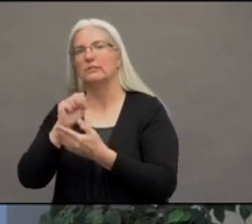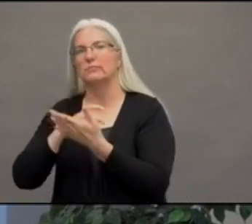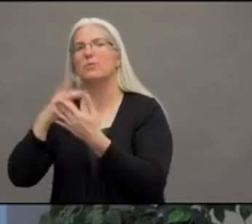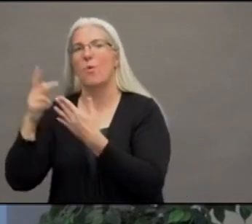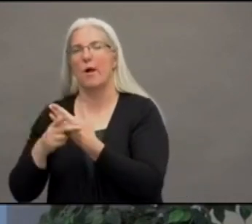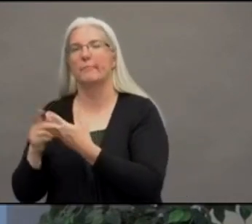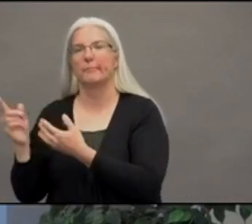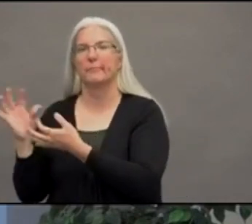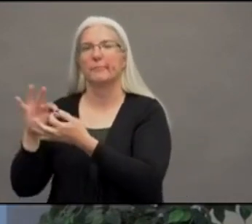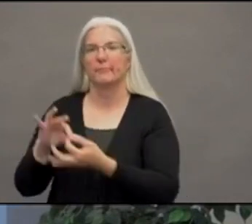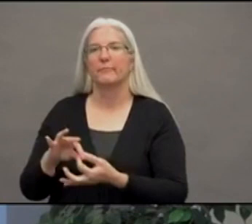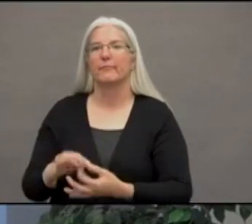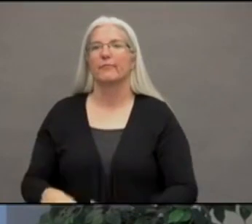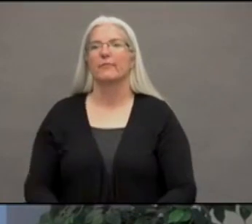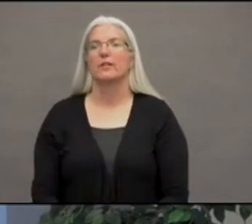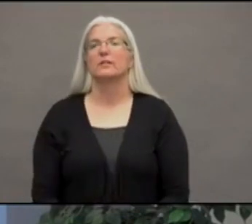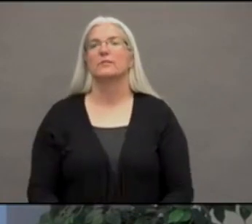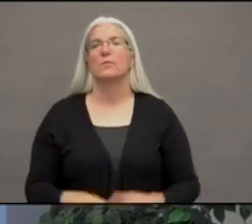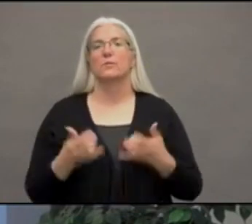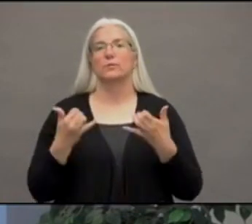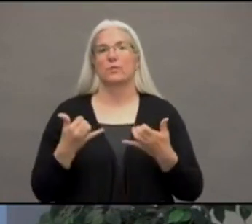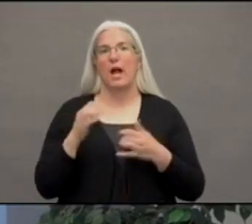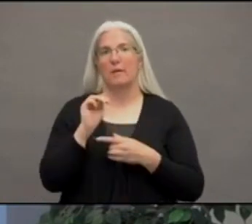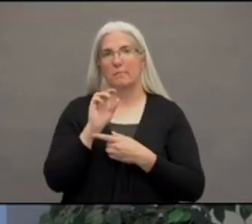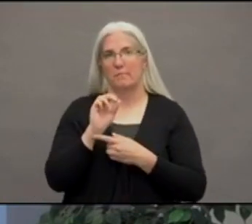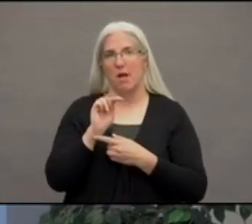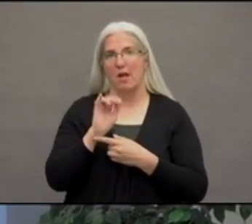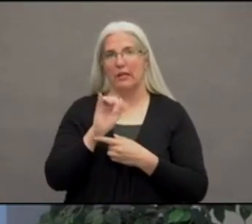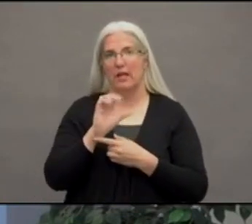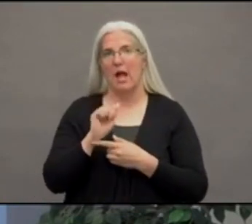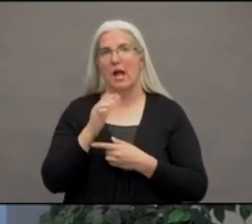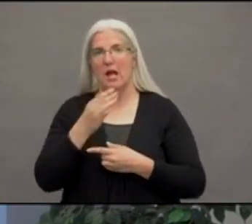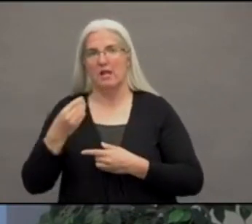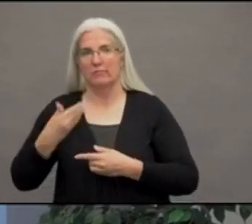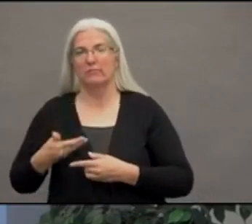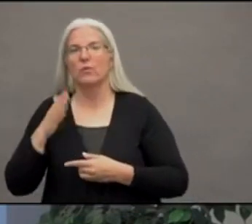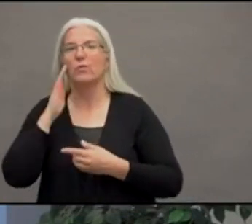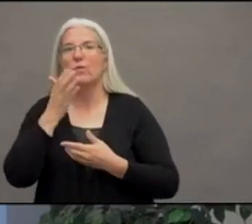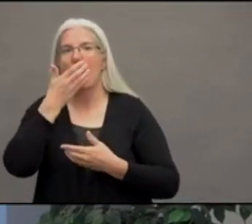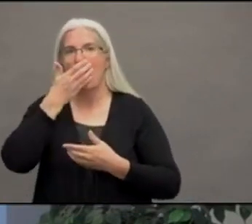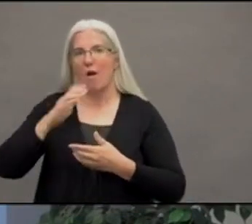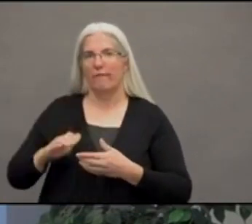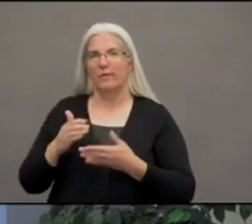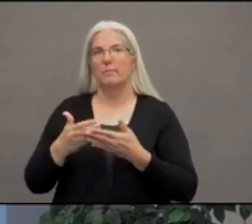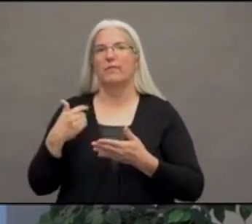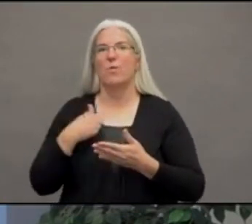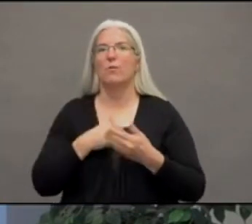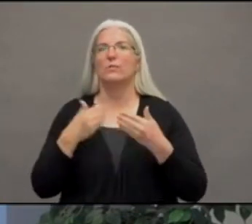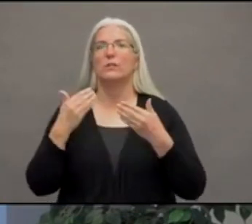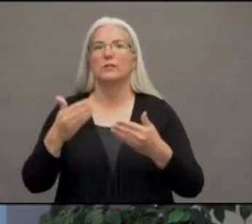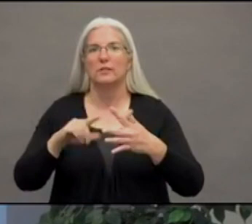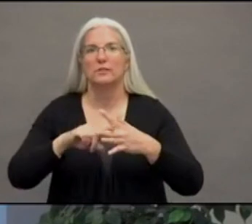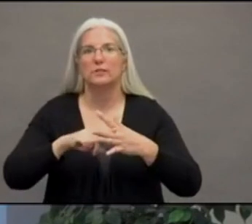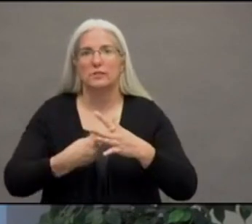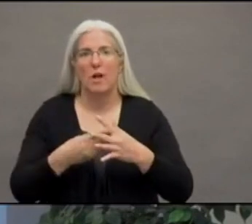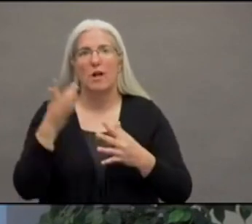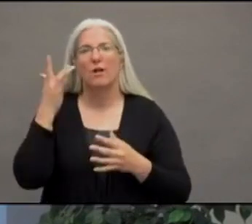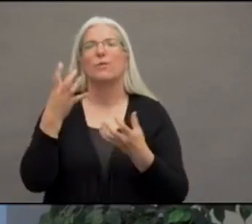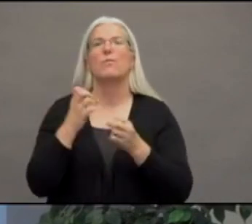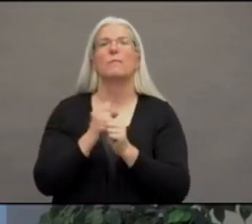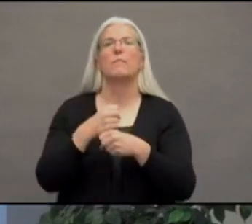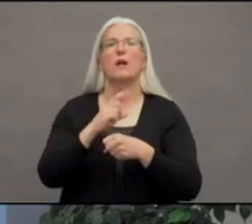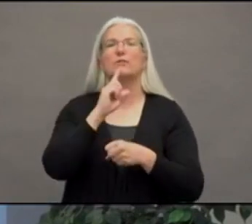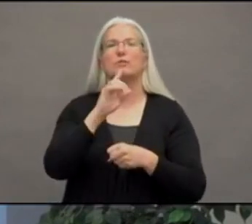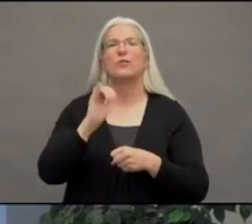Monica is going to go ahead and remove her face covering too before we get started, and I just removed mine. And we do remove these to make sure that our American Sign